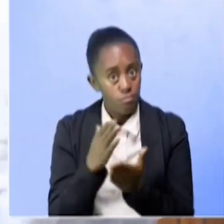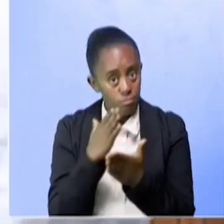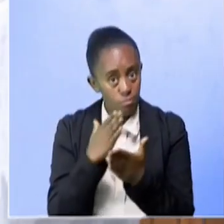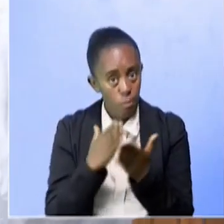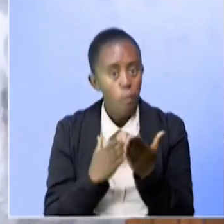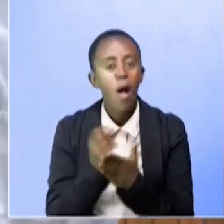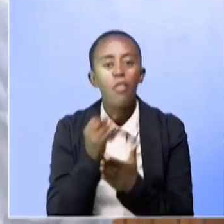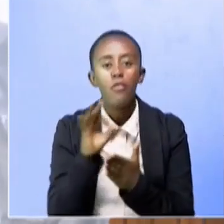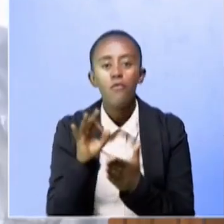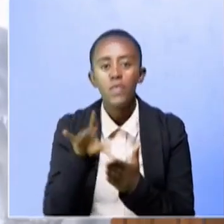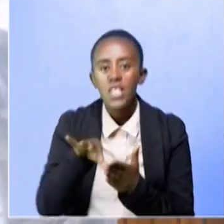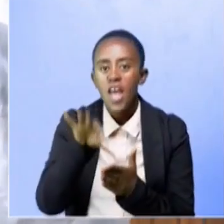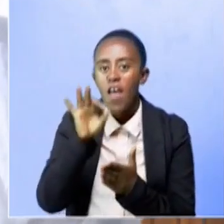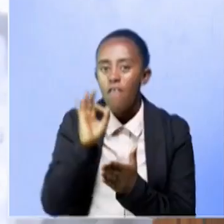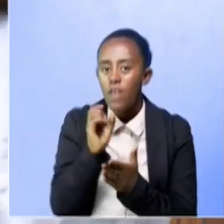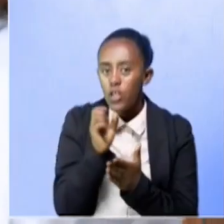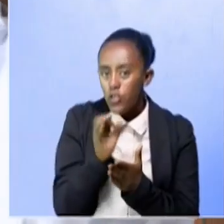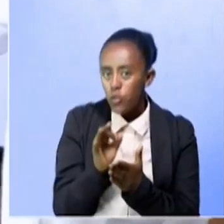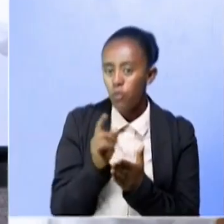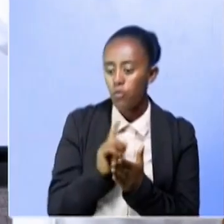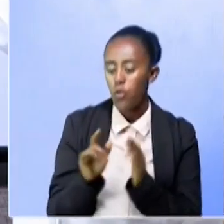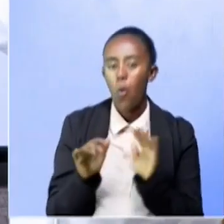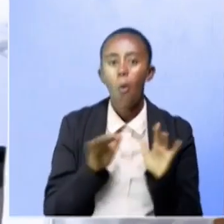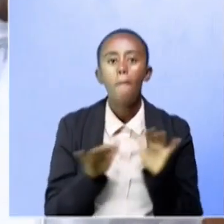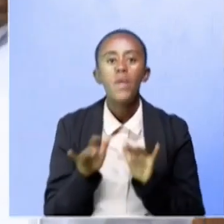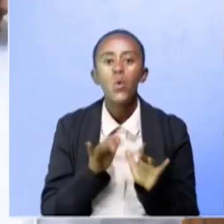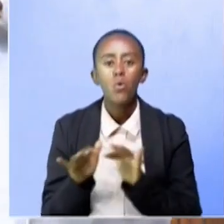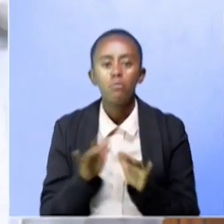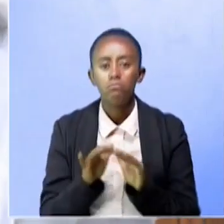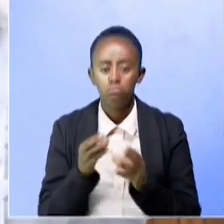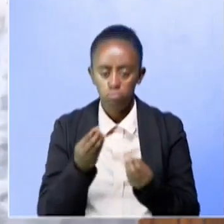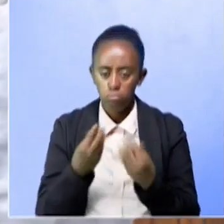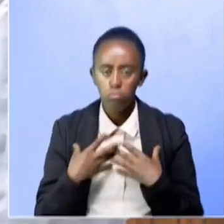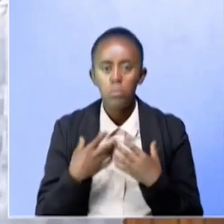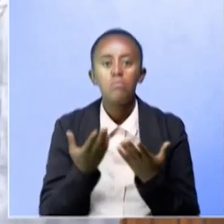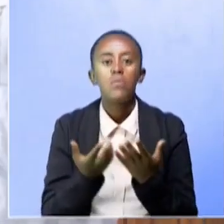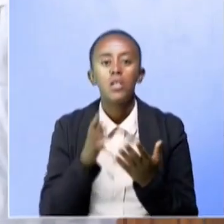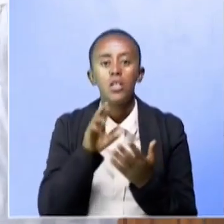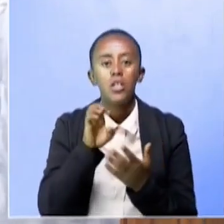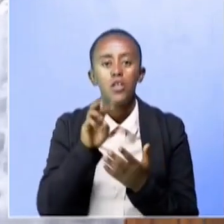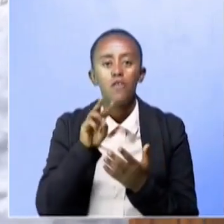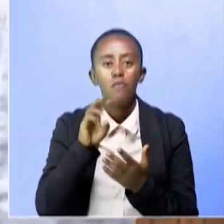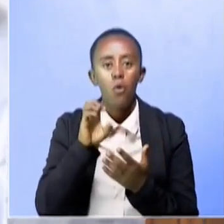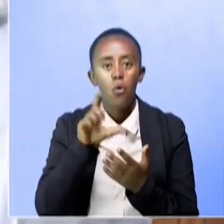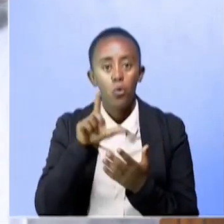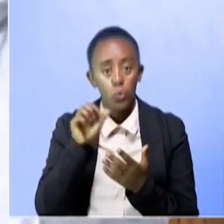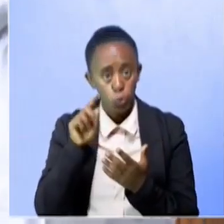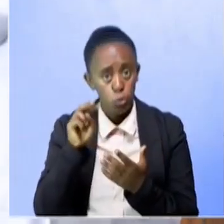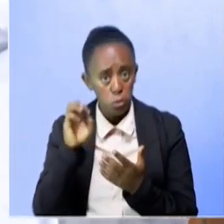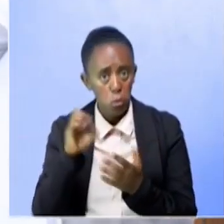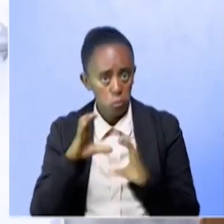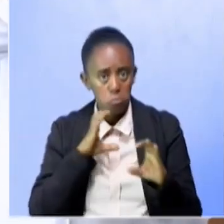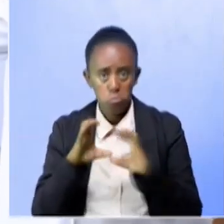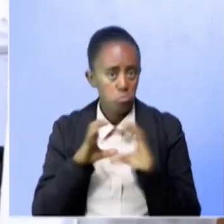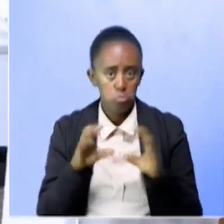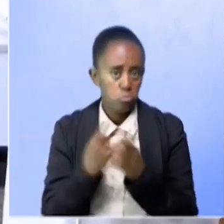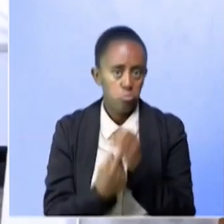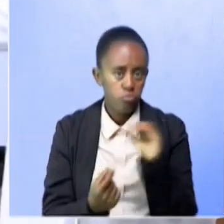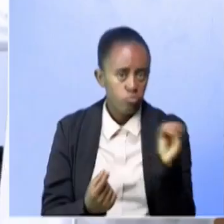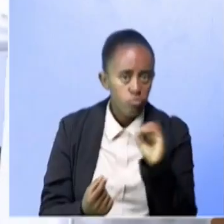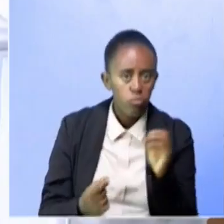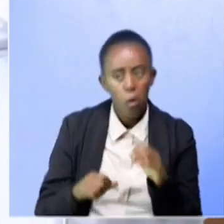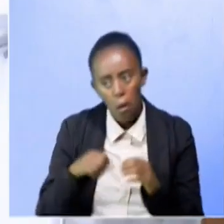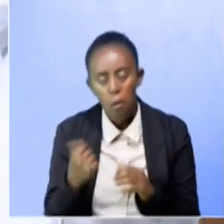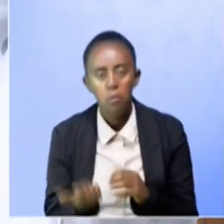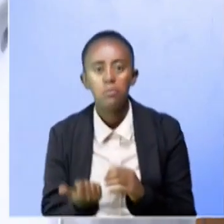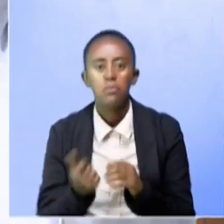the invention of the computer brings a revolutionary change not only in communication, but